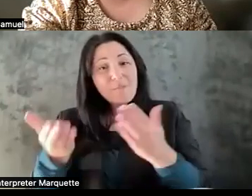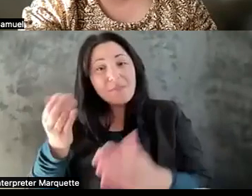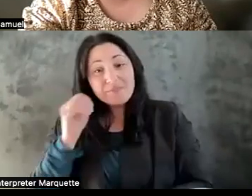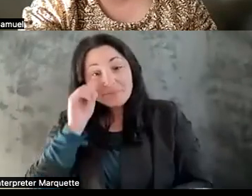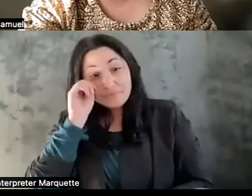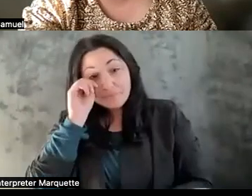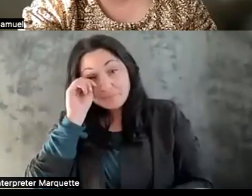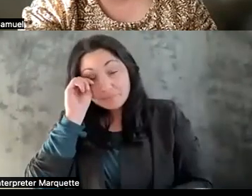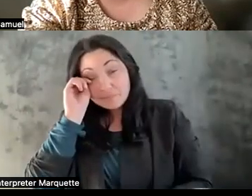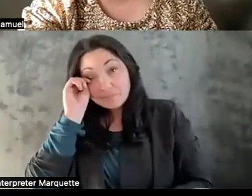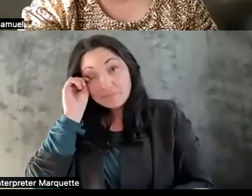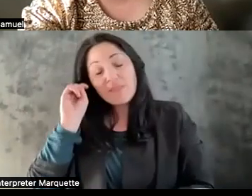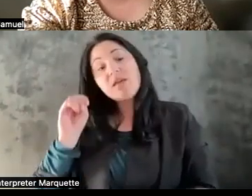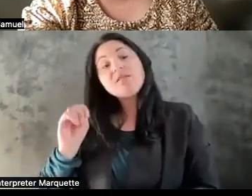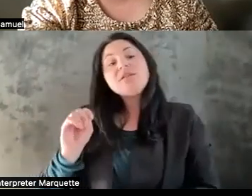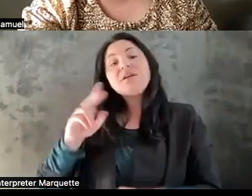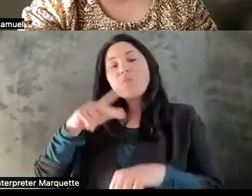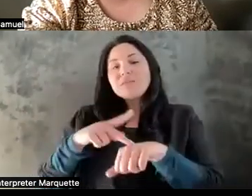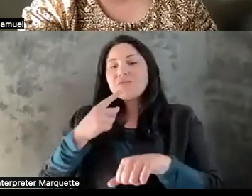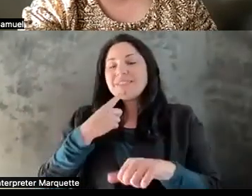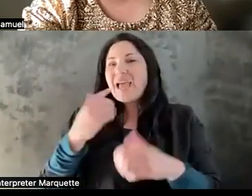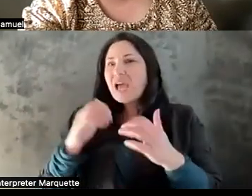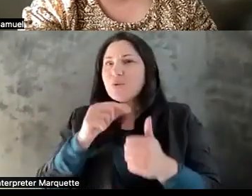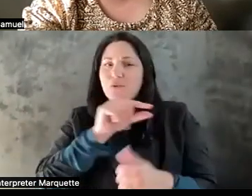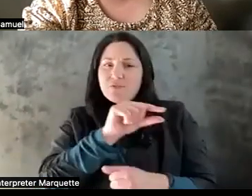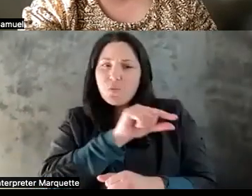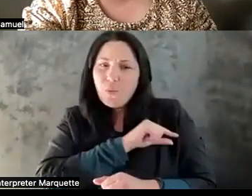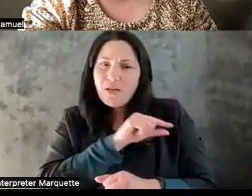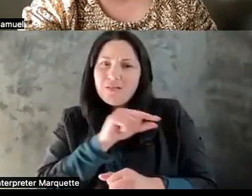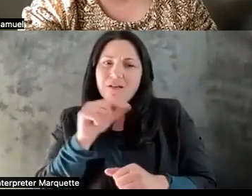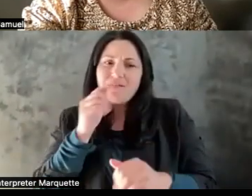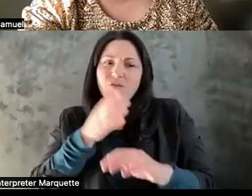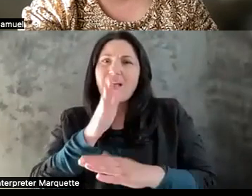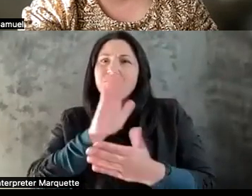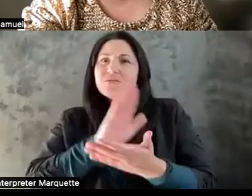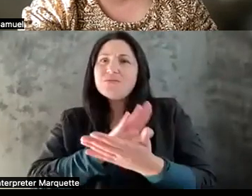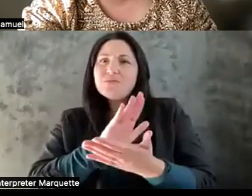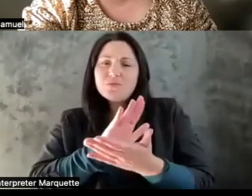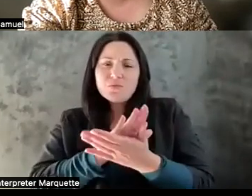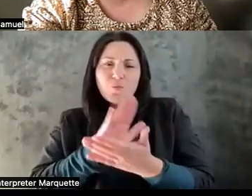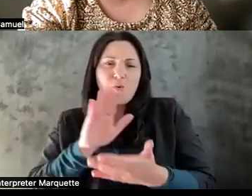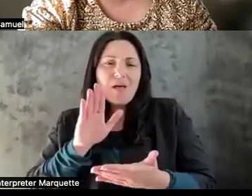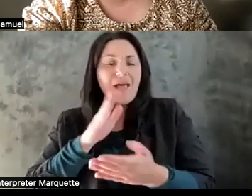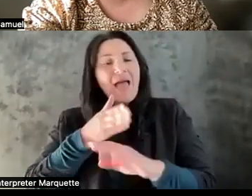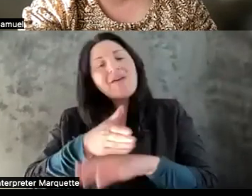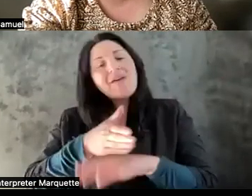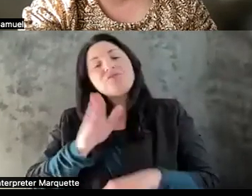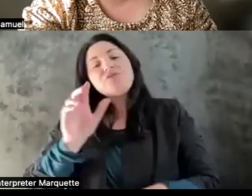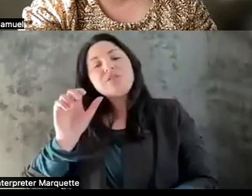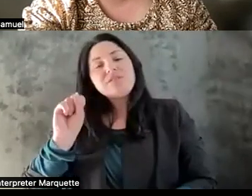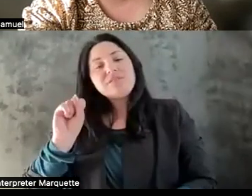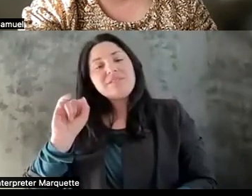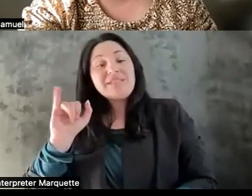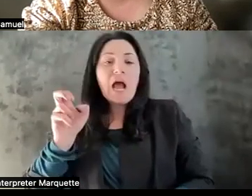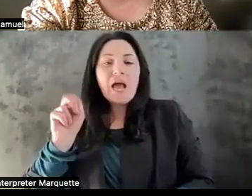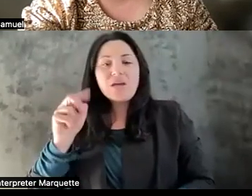There is a question also about how do we know if we qualify for the Afterstein. So one of the